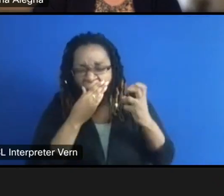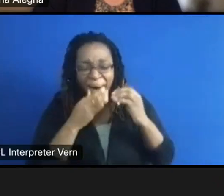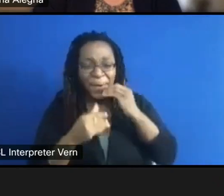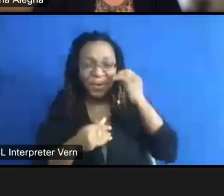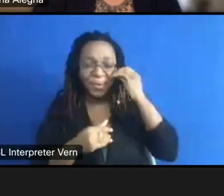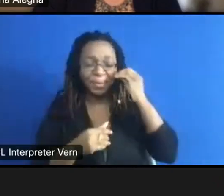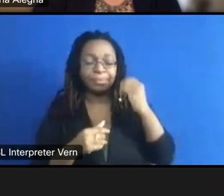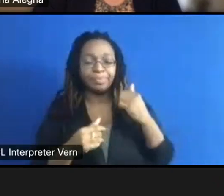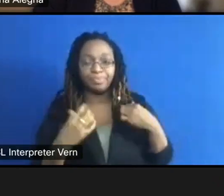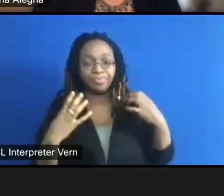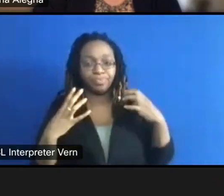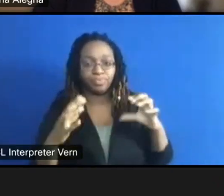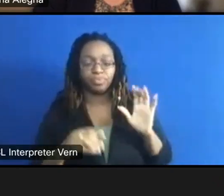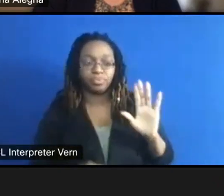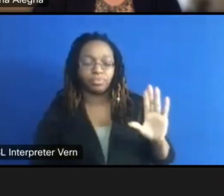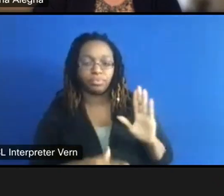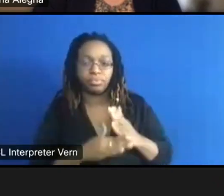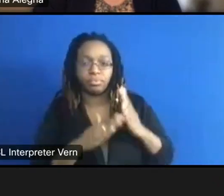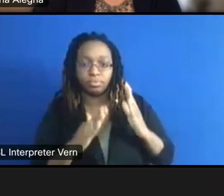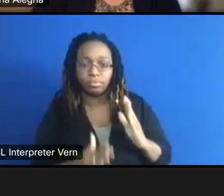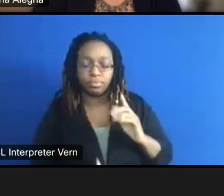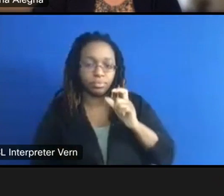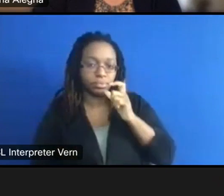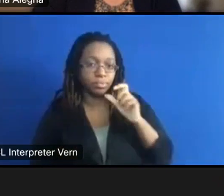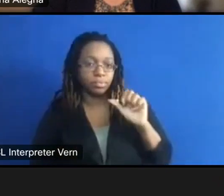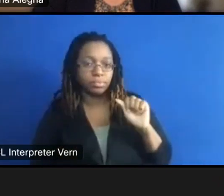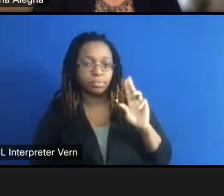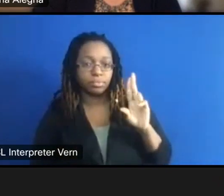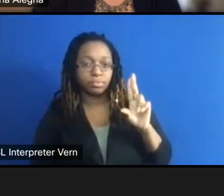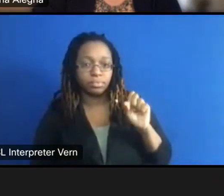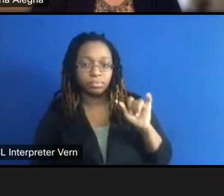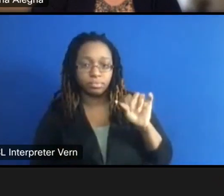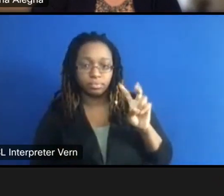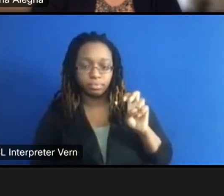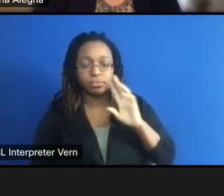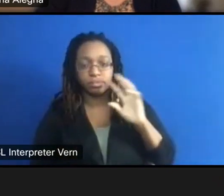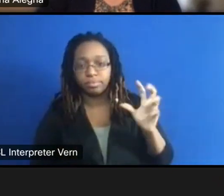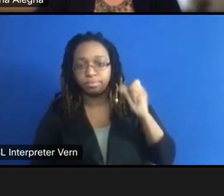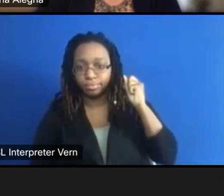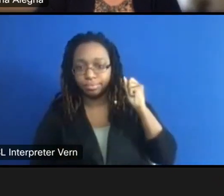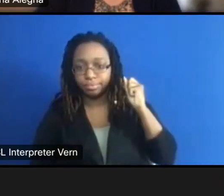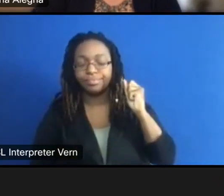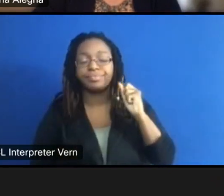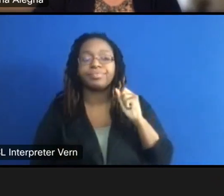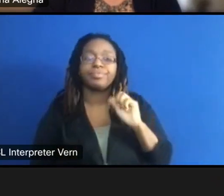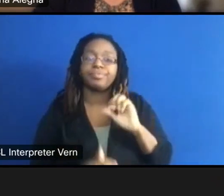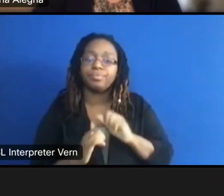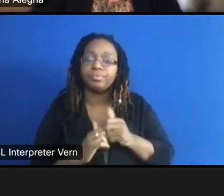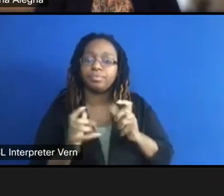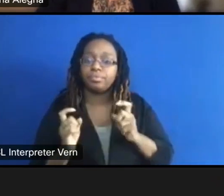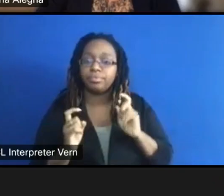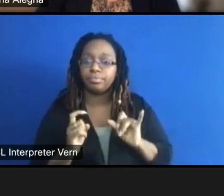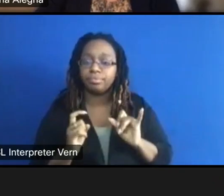get a hold of it. So how would they like to do that? So again, their